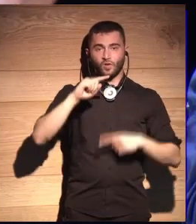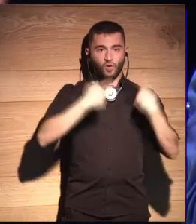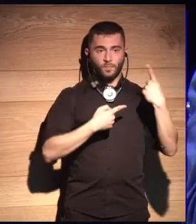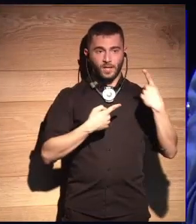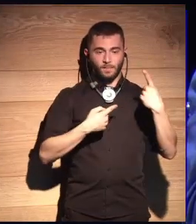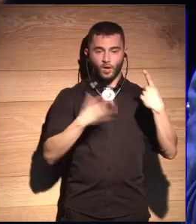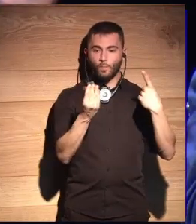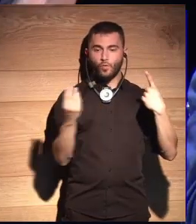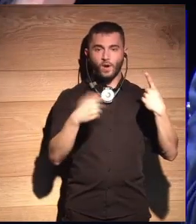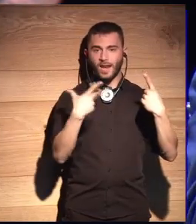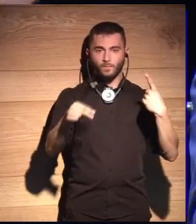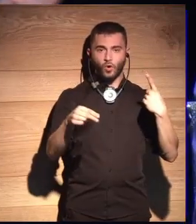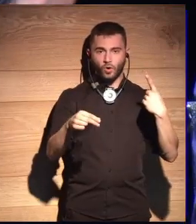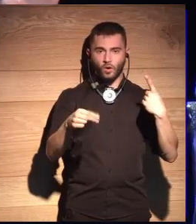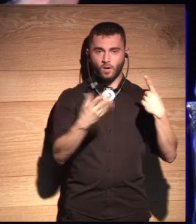where first we